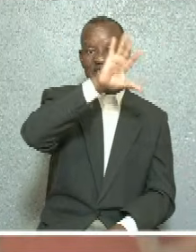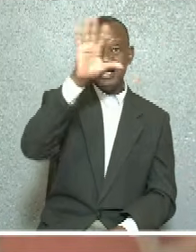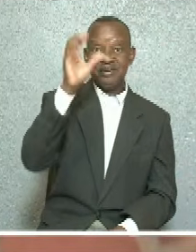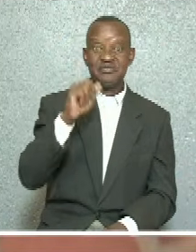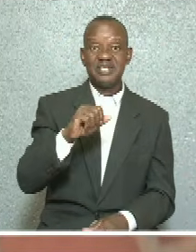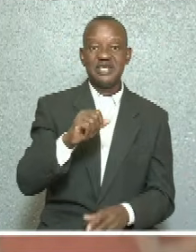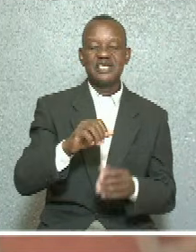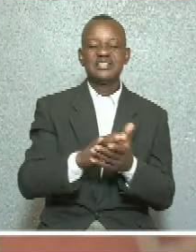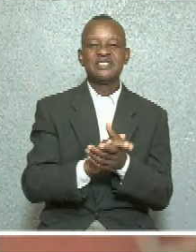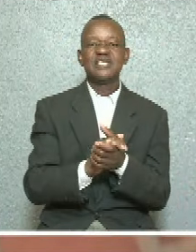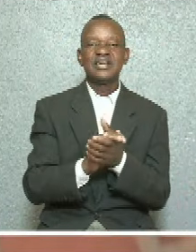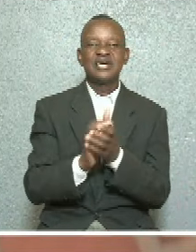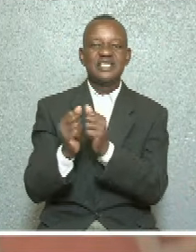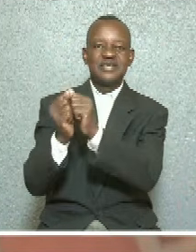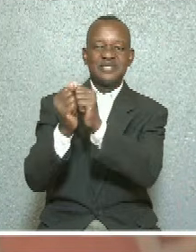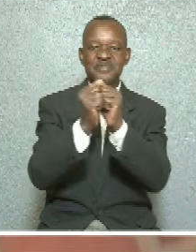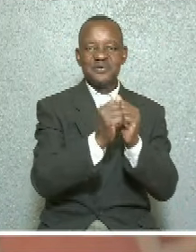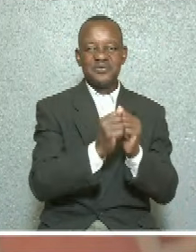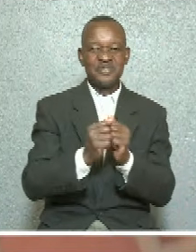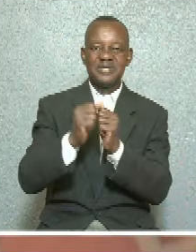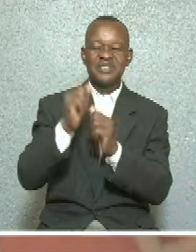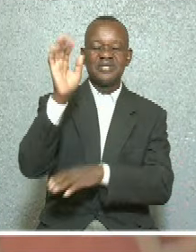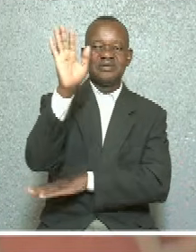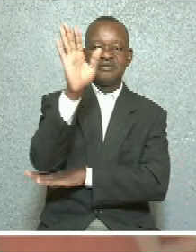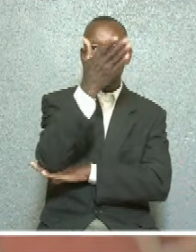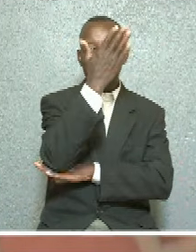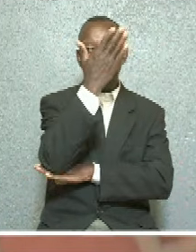said, and one day, if we continue